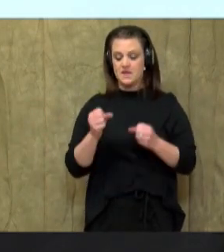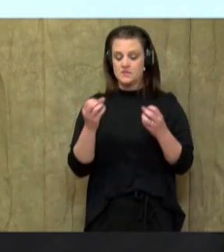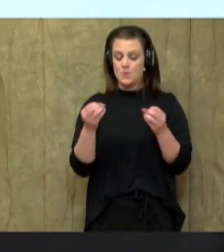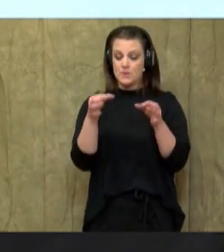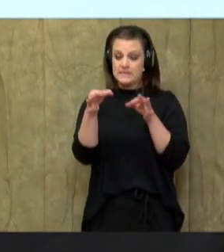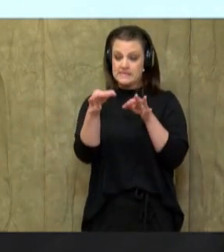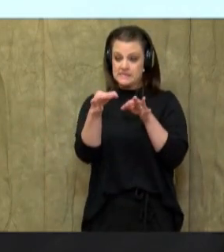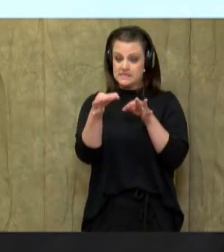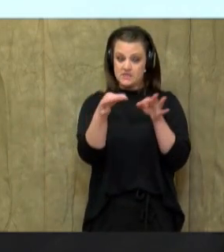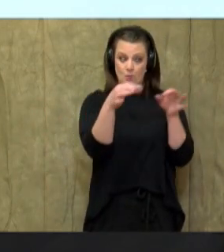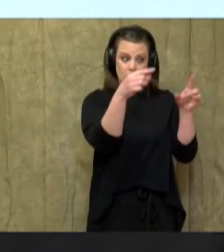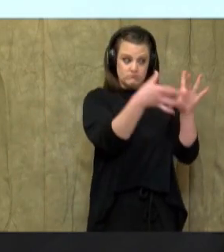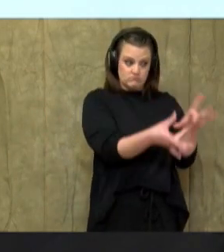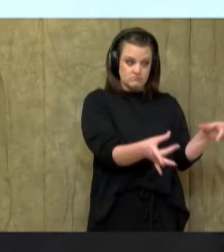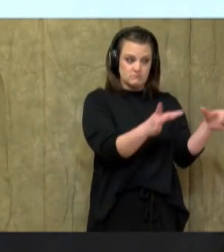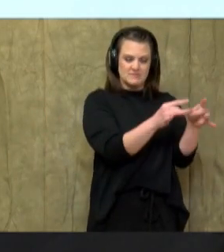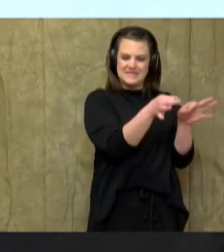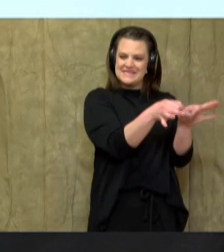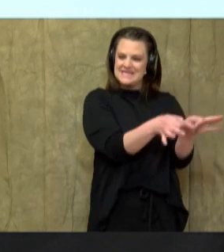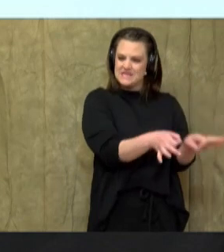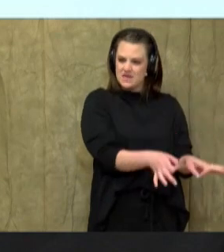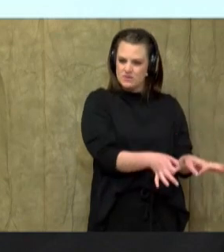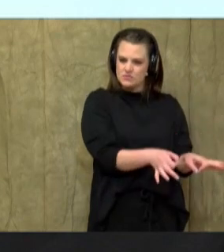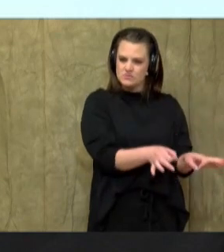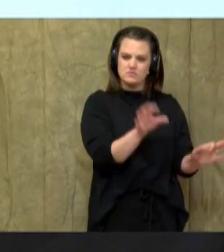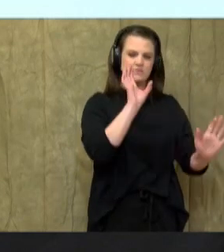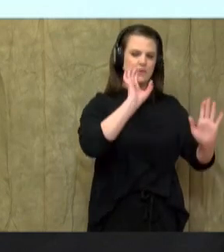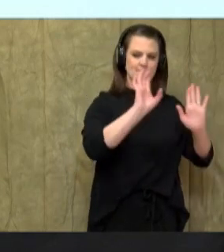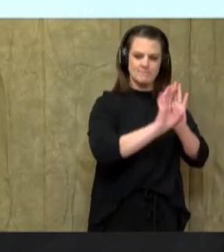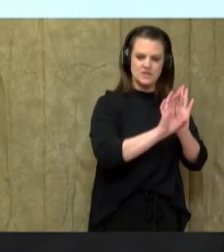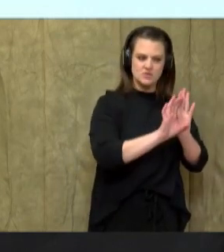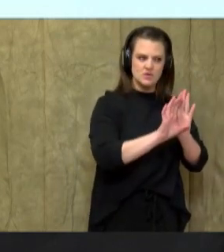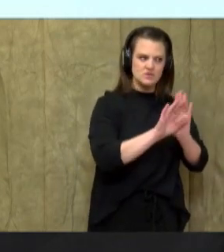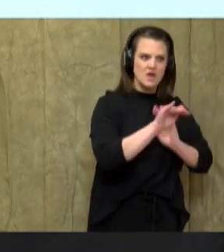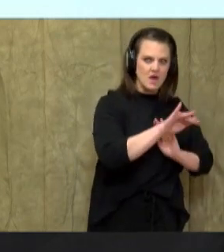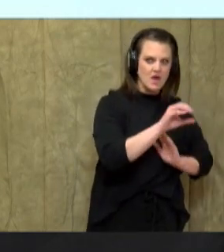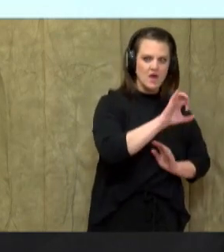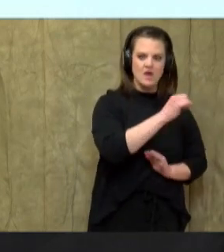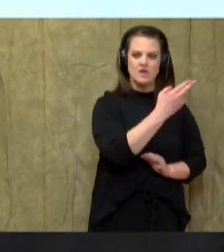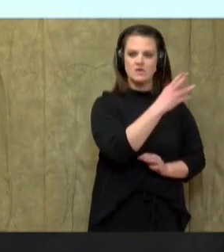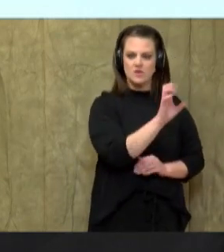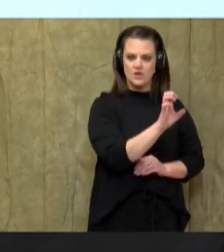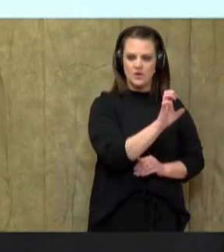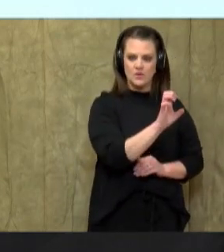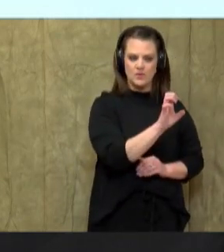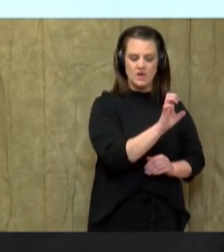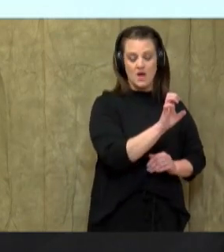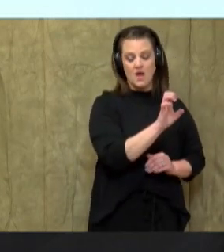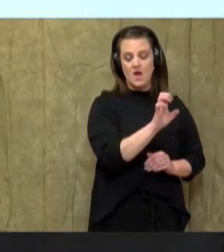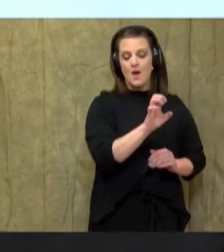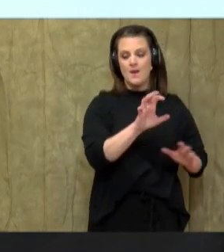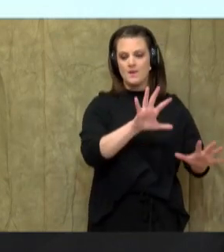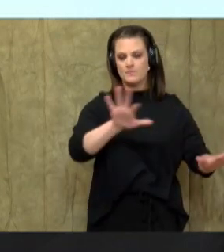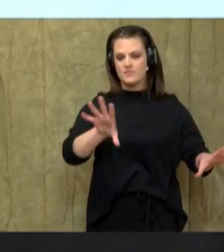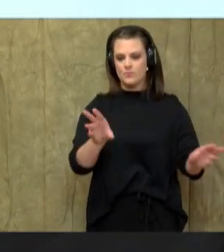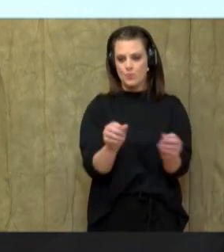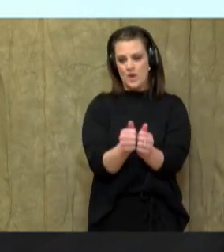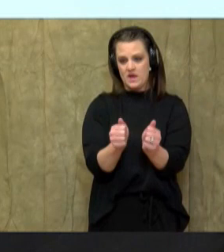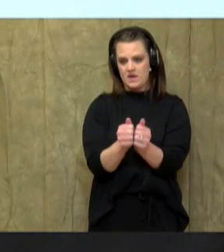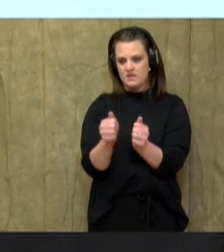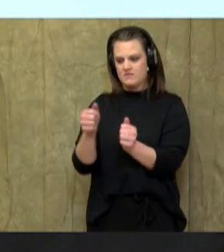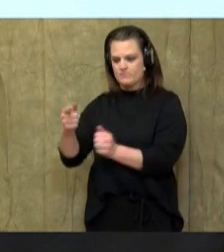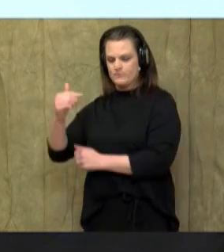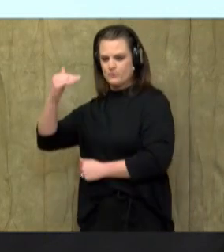text and or picture clues along with what you already know about the topic or